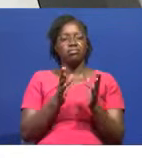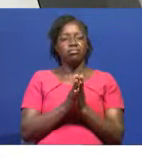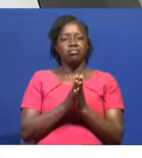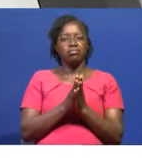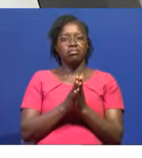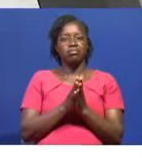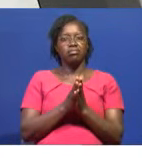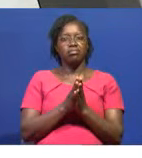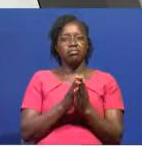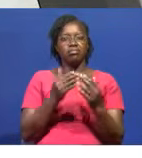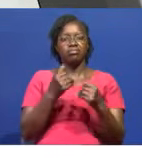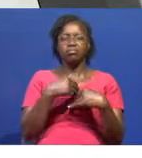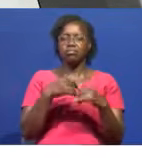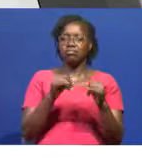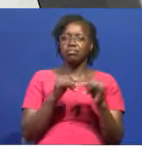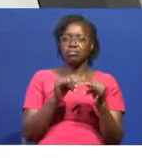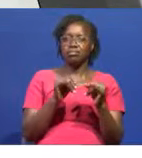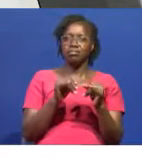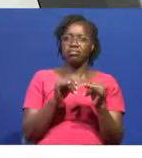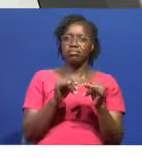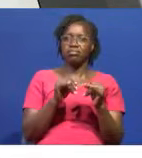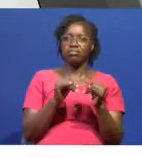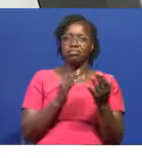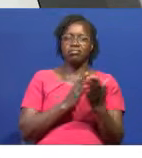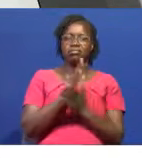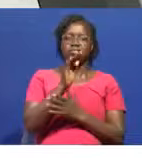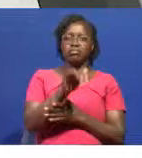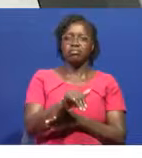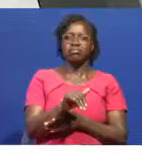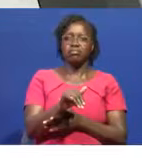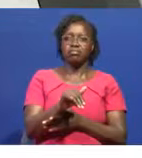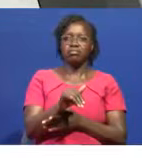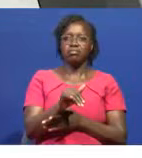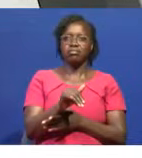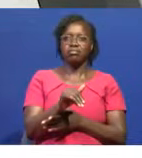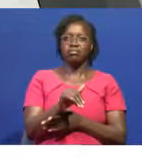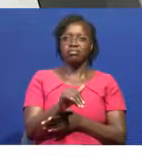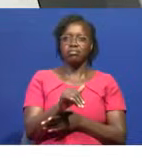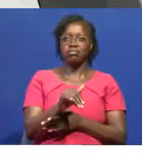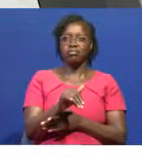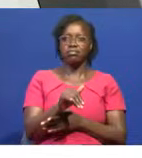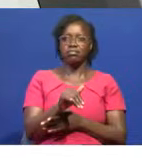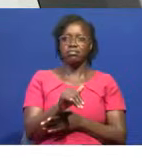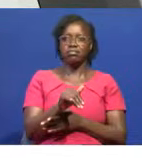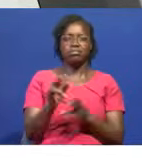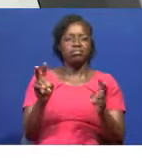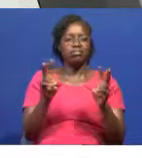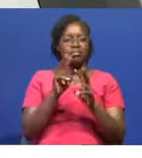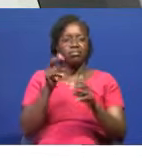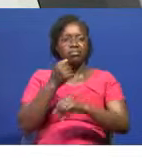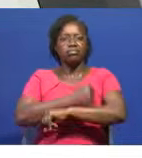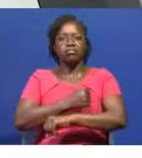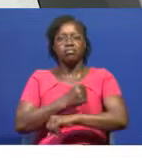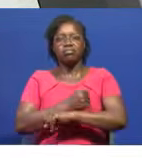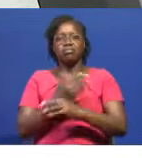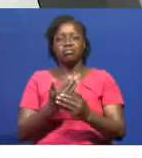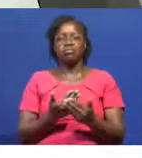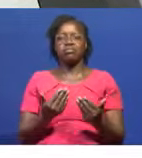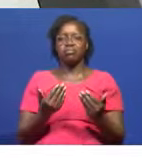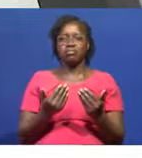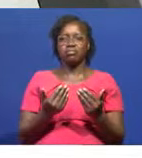monitoring and enforcement, to ensure that, just like the way they monitor schools, especially because we're talking about